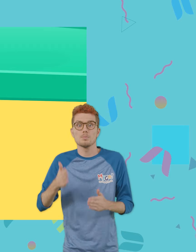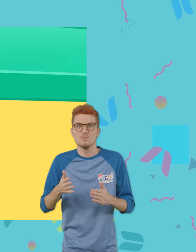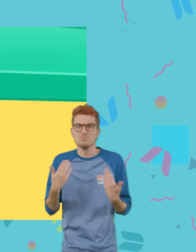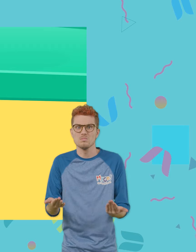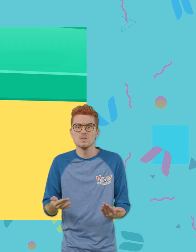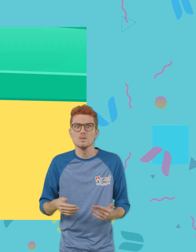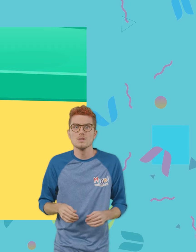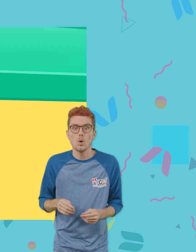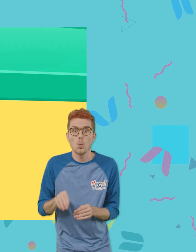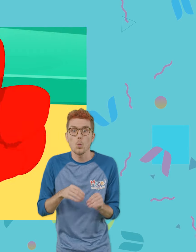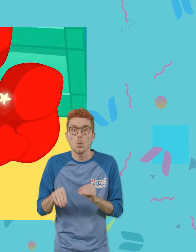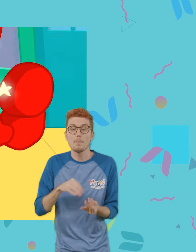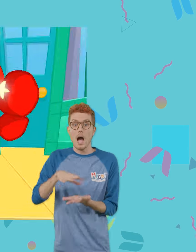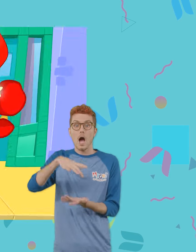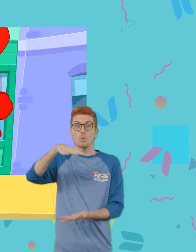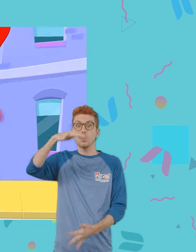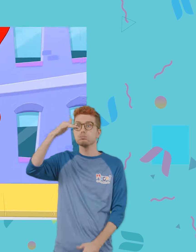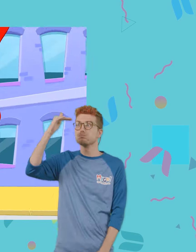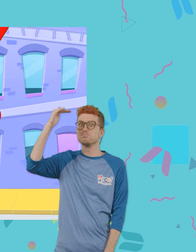robot.